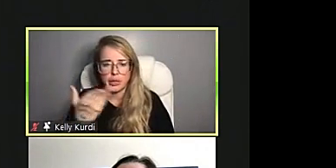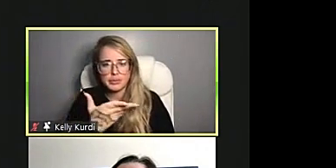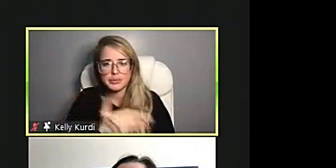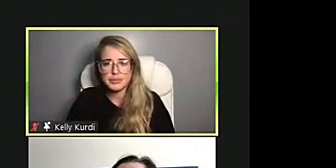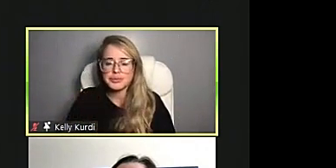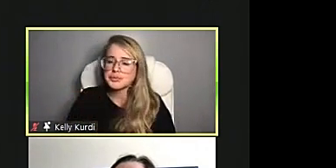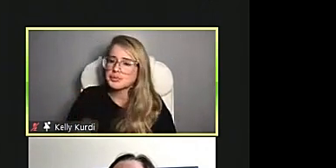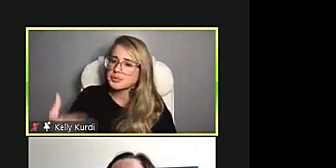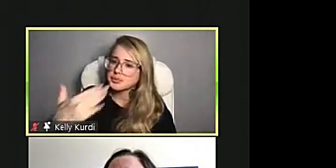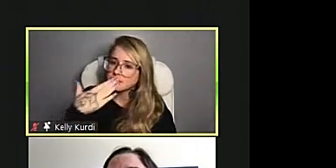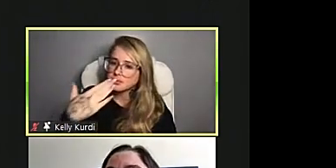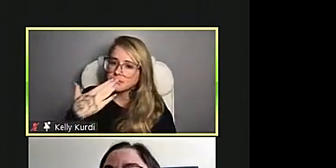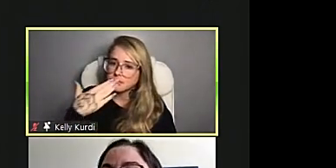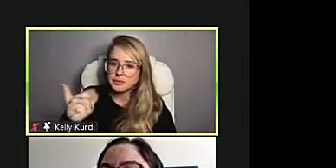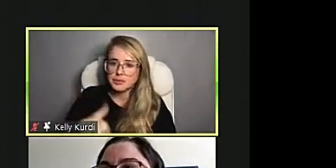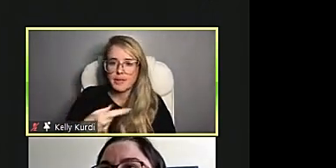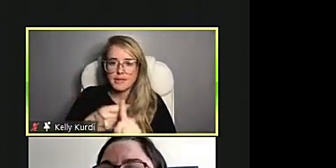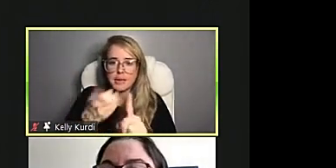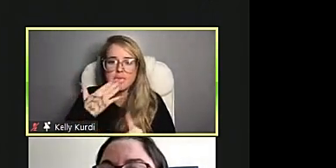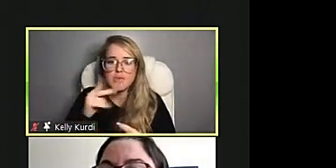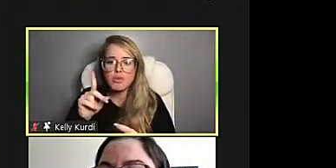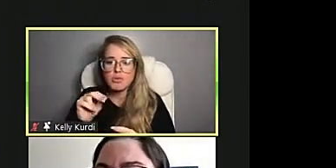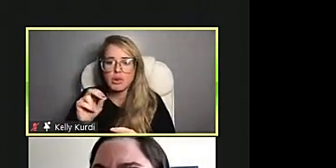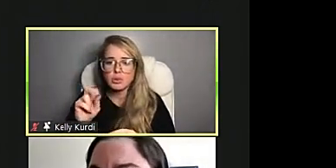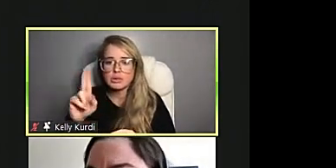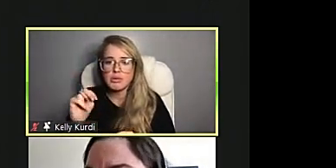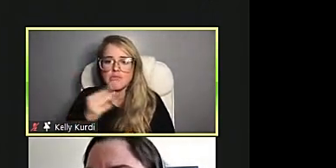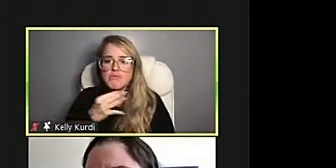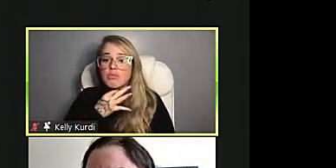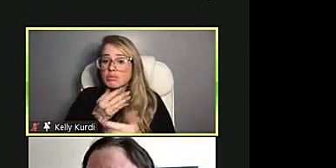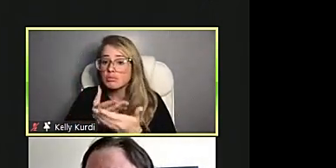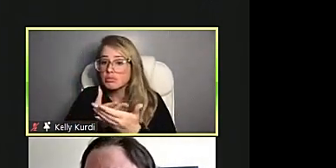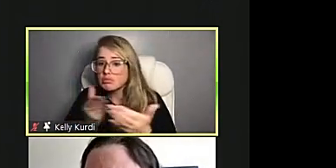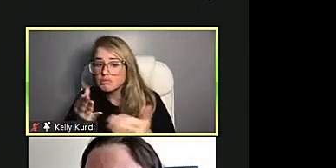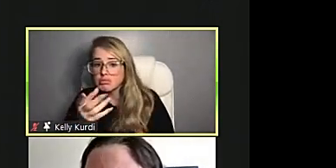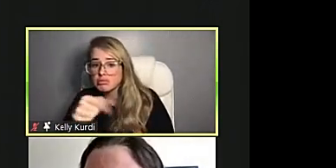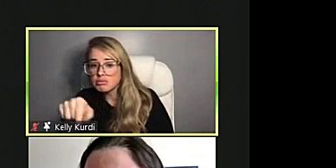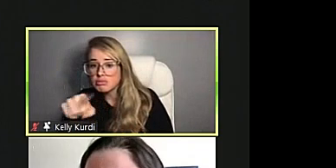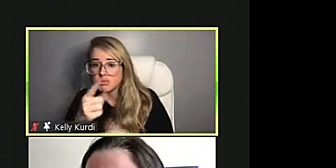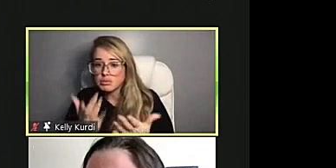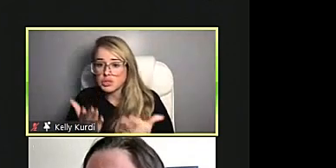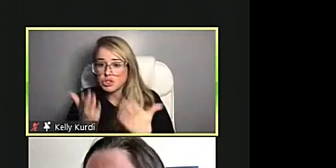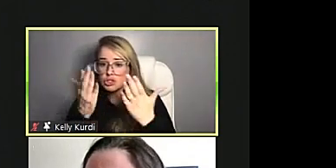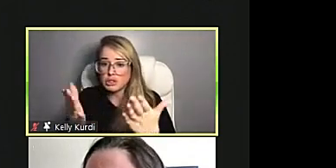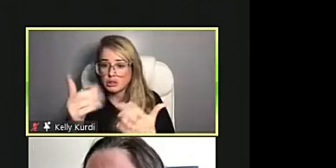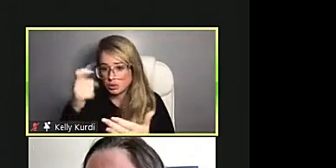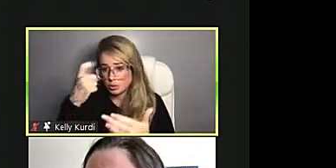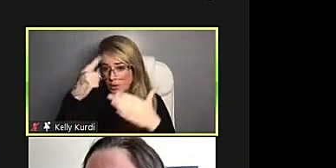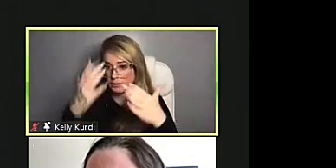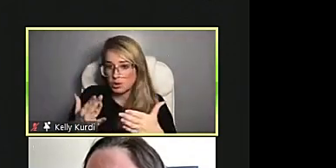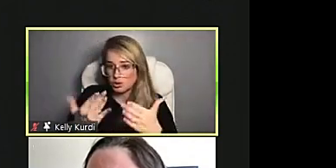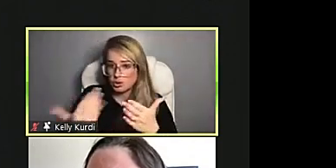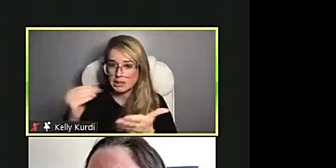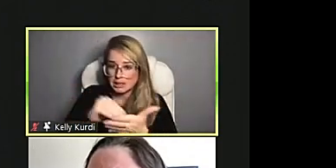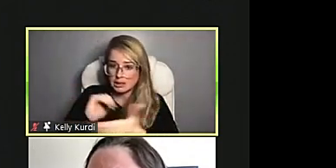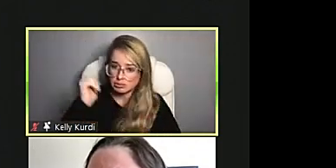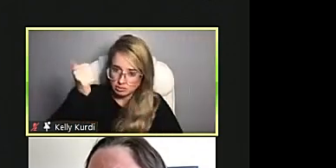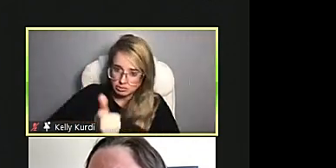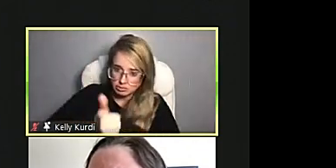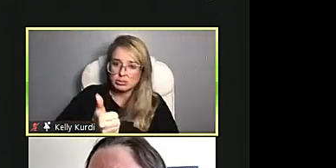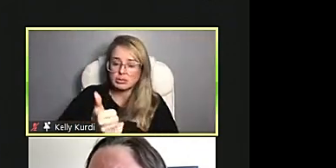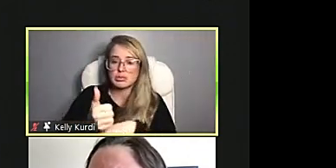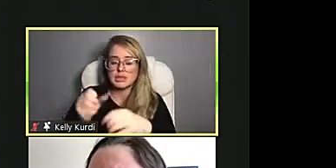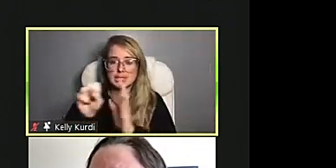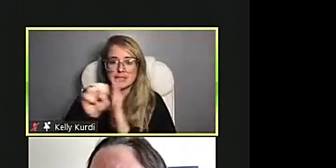Thank you, Michael Booth with the Colorado Sun. Have you or has Dr. Hurley recommended to Governor Polis that he reinstate a